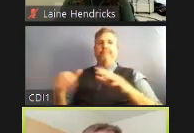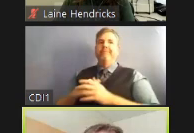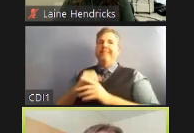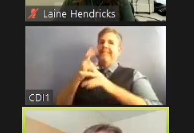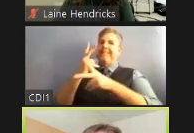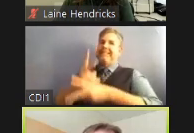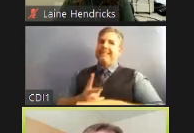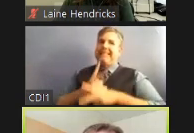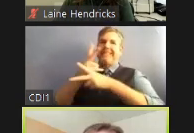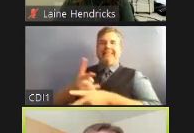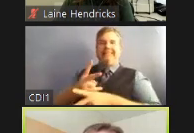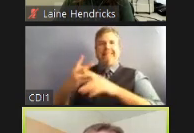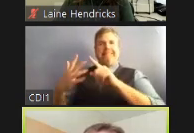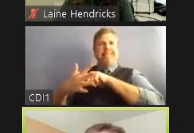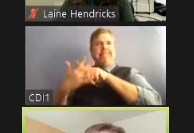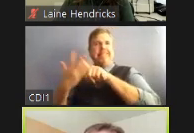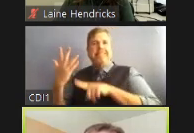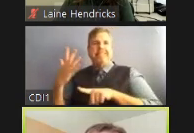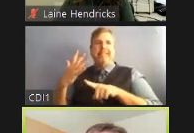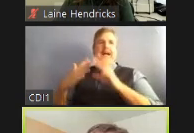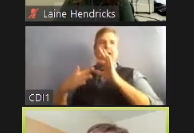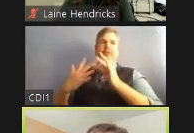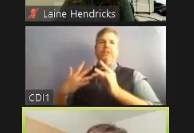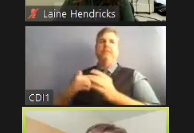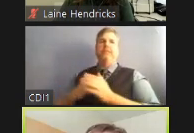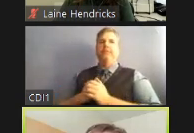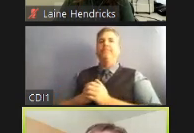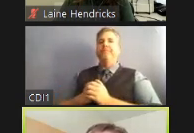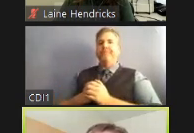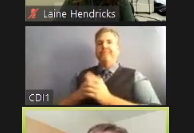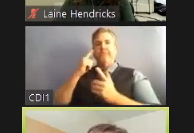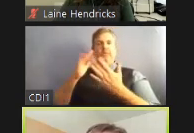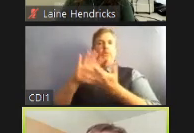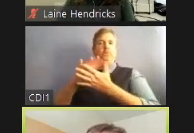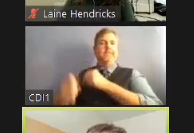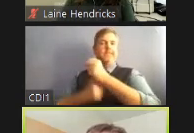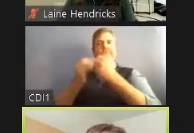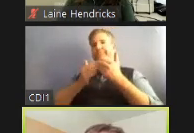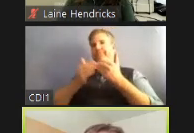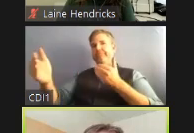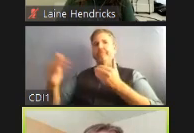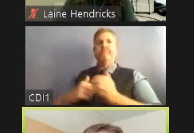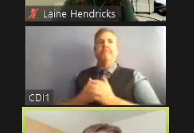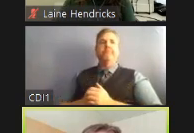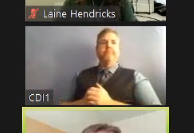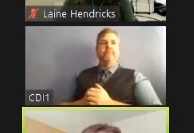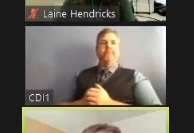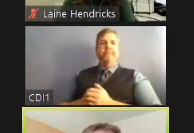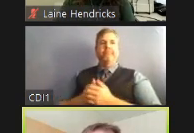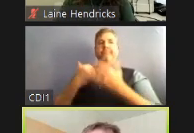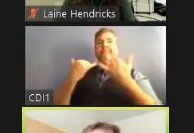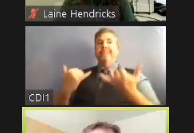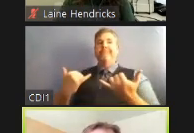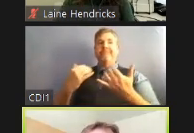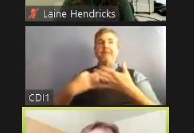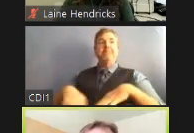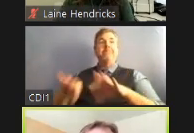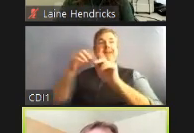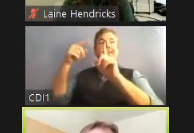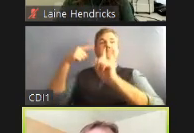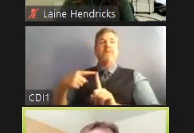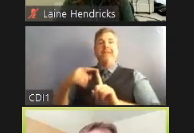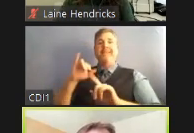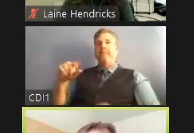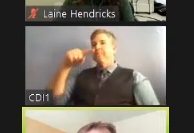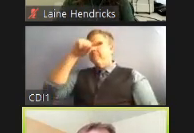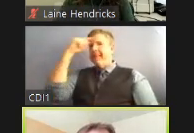realities. These are opportunities to drive. So the main point here is what's bolded there, is this is an invitation for all of us